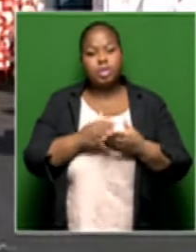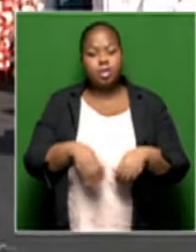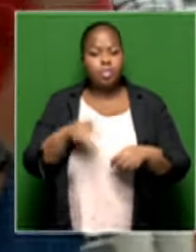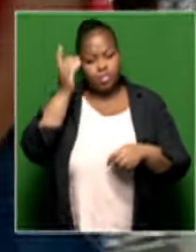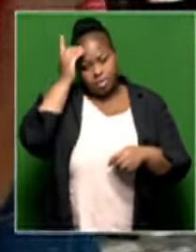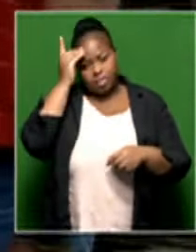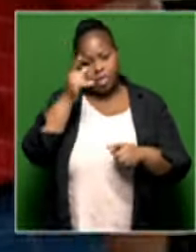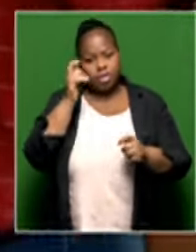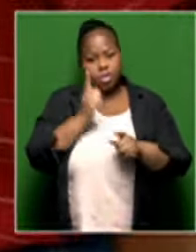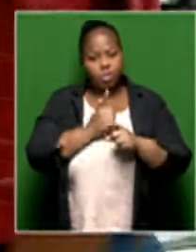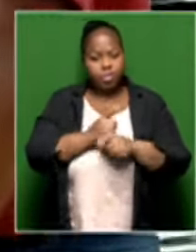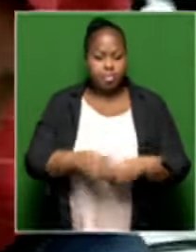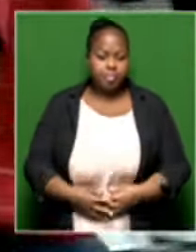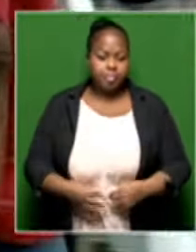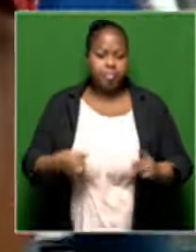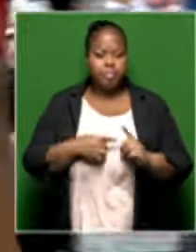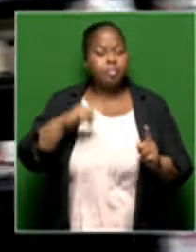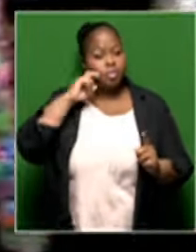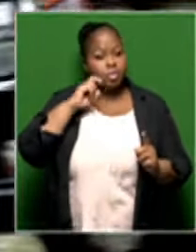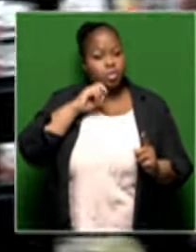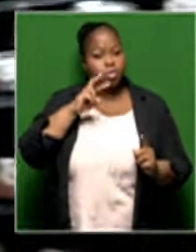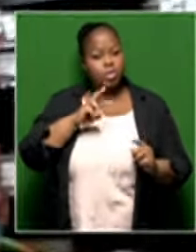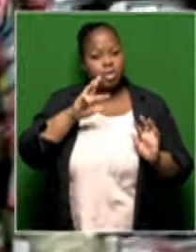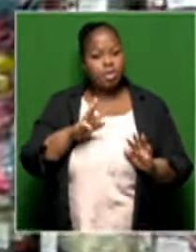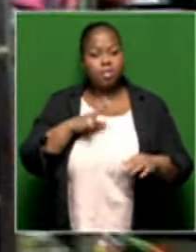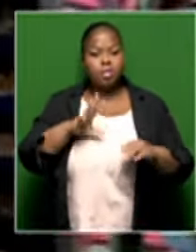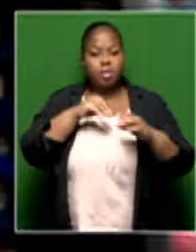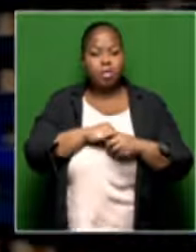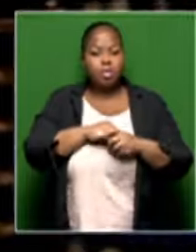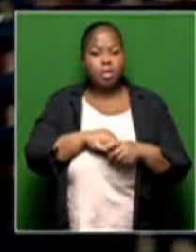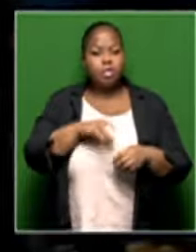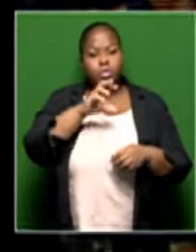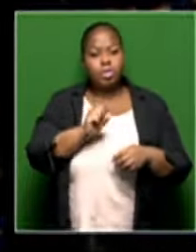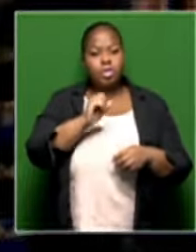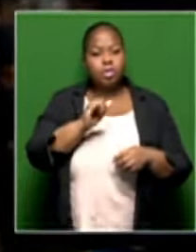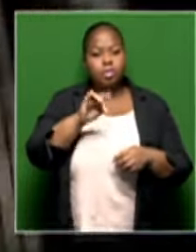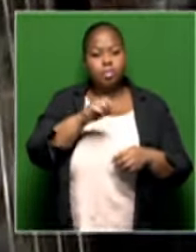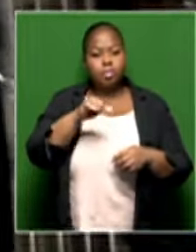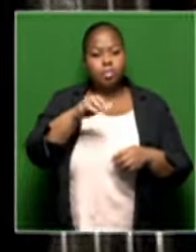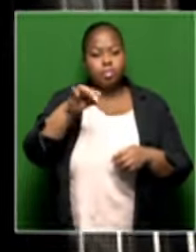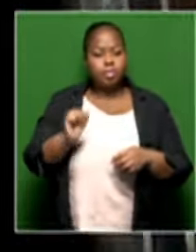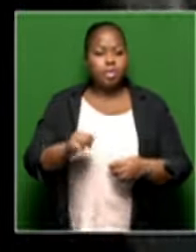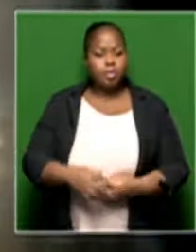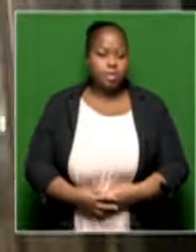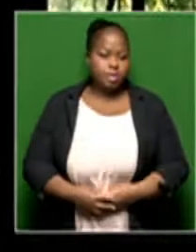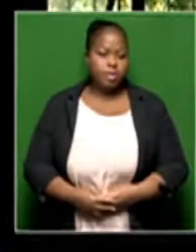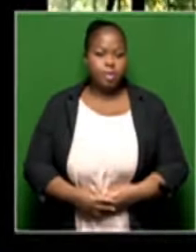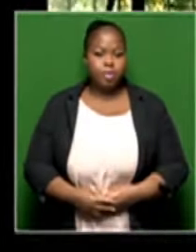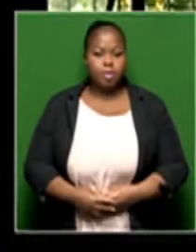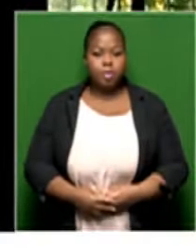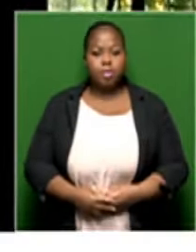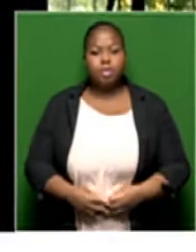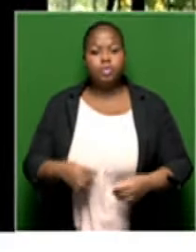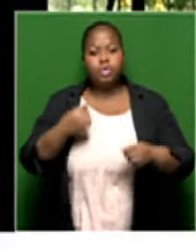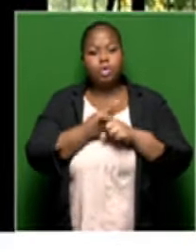townships. The 29-year-old does this as part of his Siyabonga Qhamukile Foundation. As a foundation, we've been